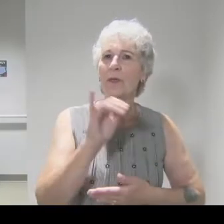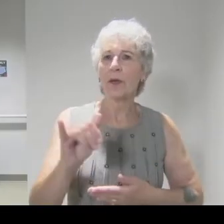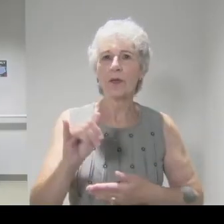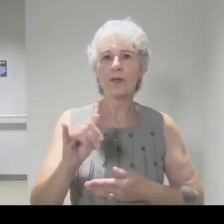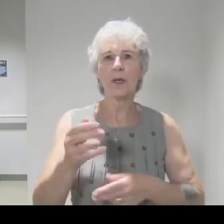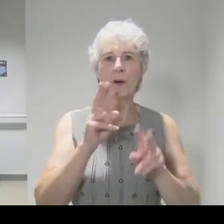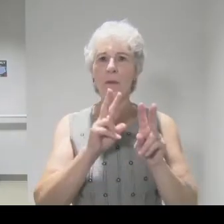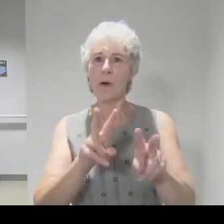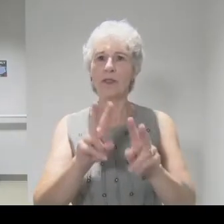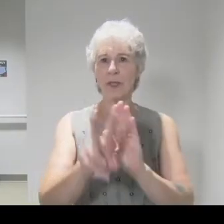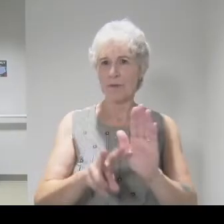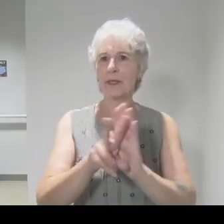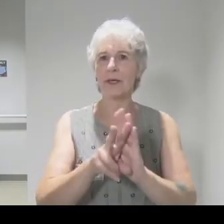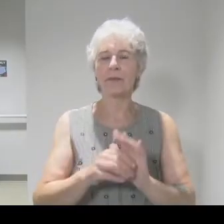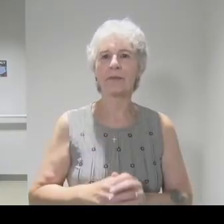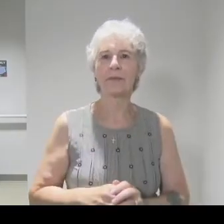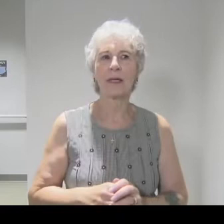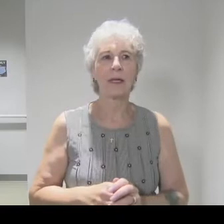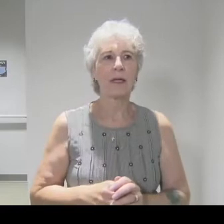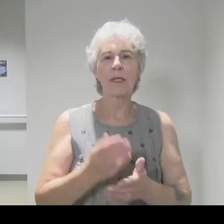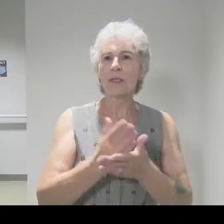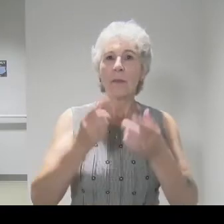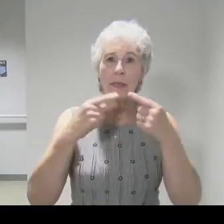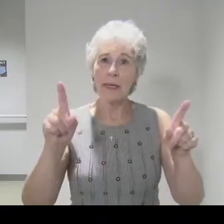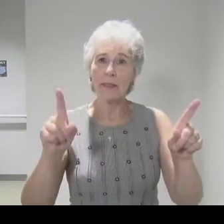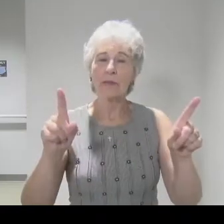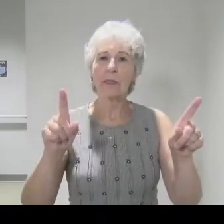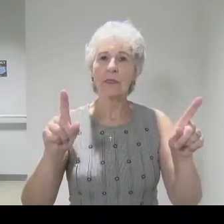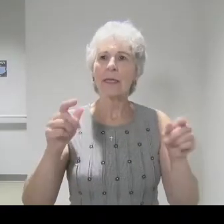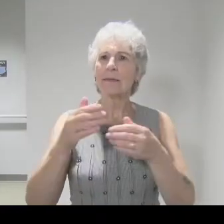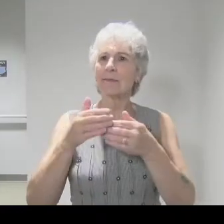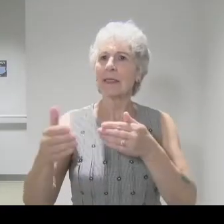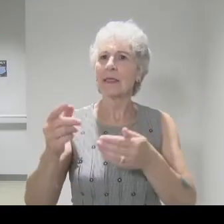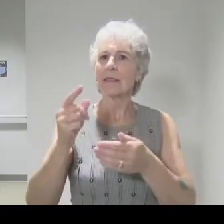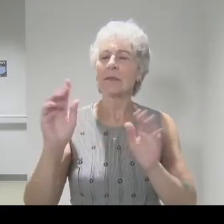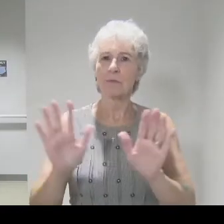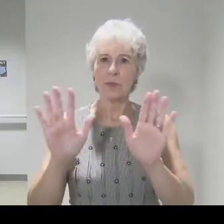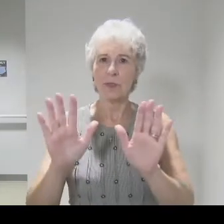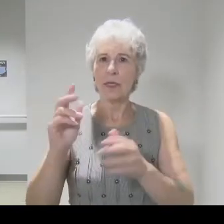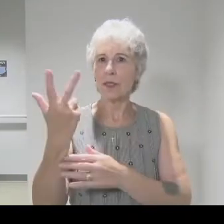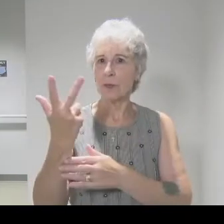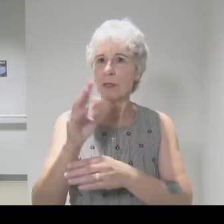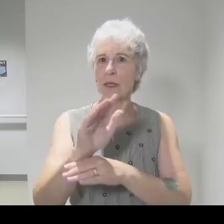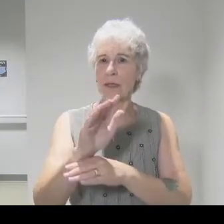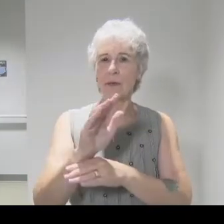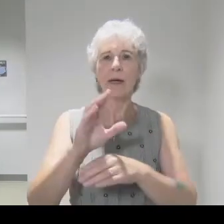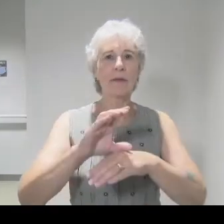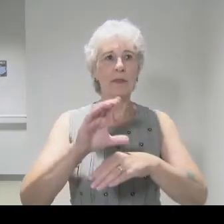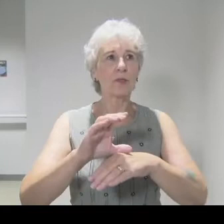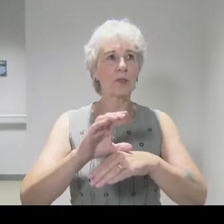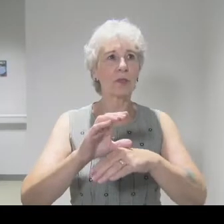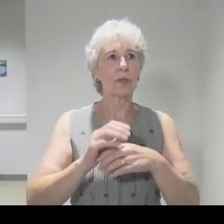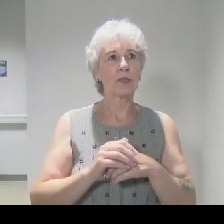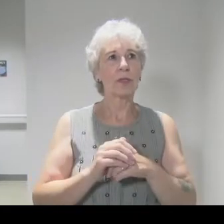watching online. Just a few announcements to keep in front of you. Next Sunday, 3 o'clock over at Camp Spofford, we're having a church-wide event that